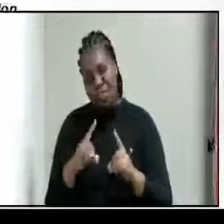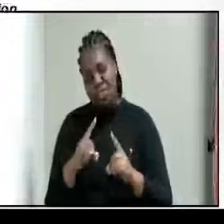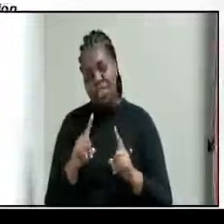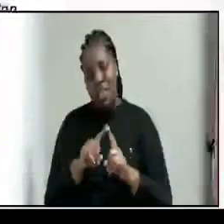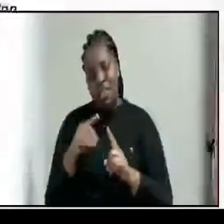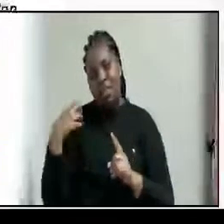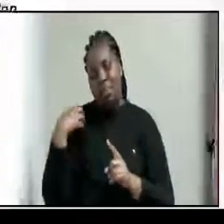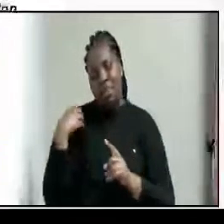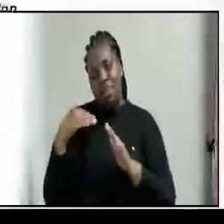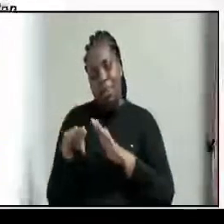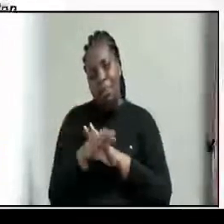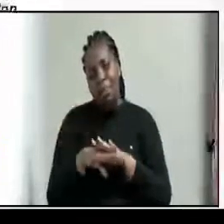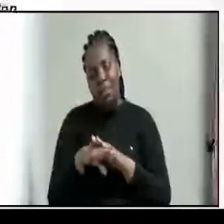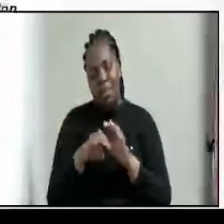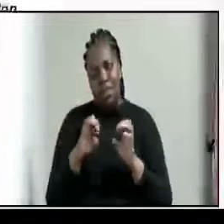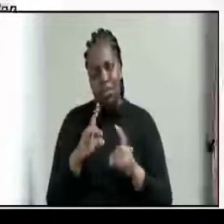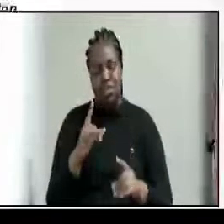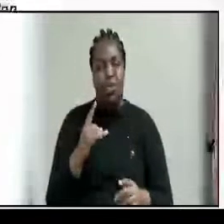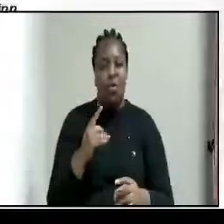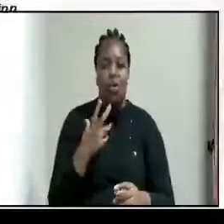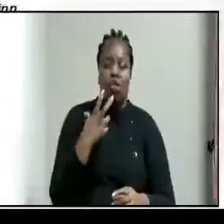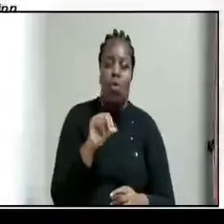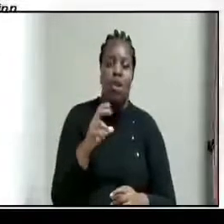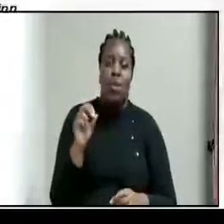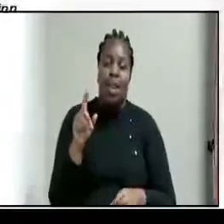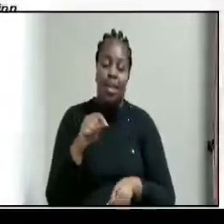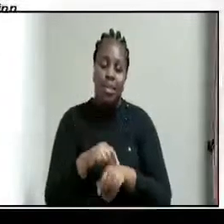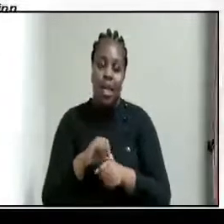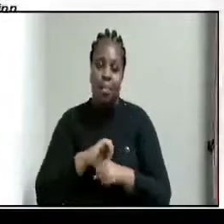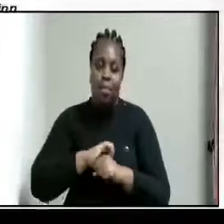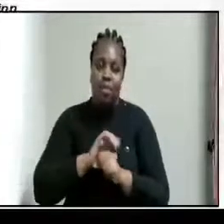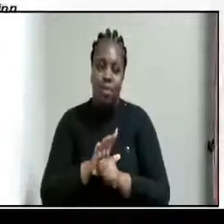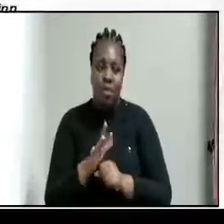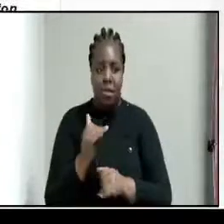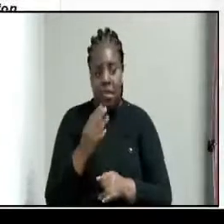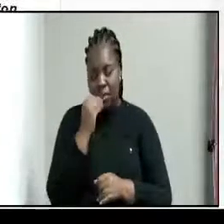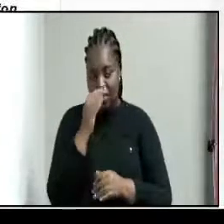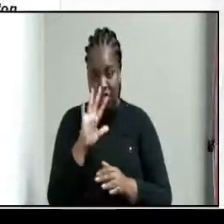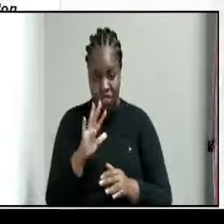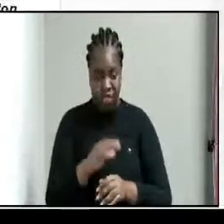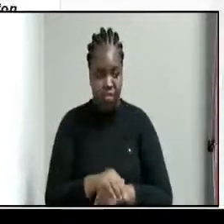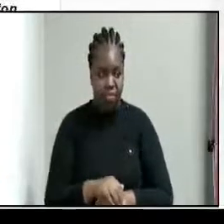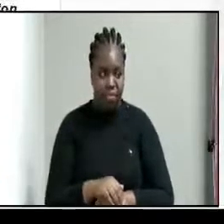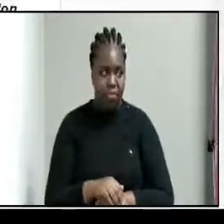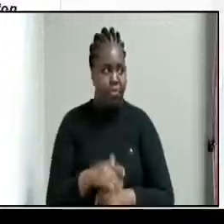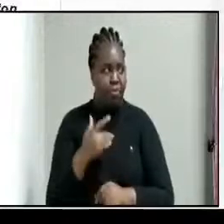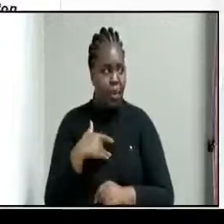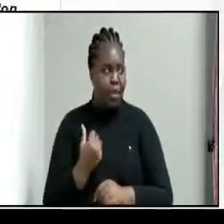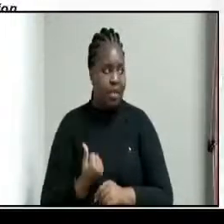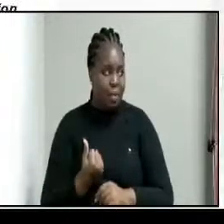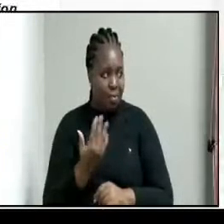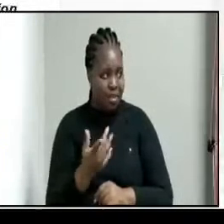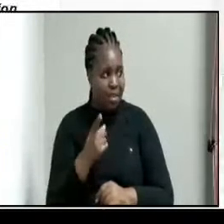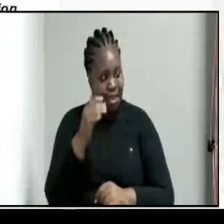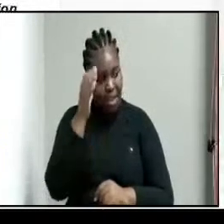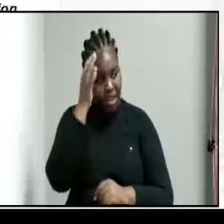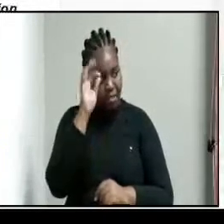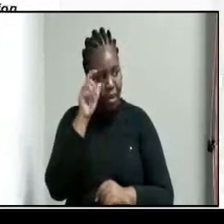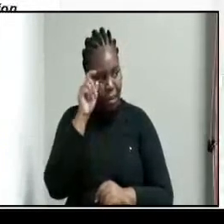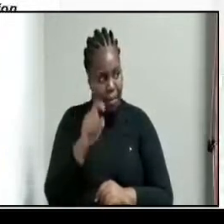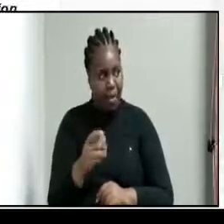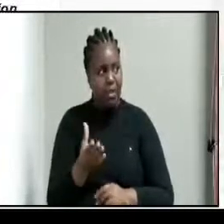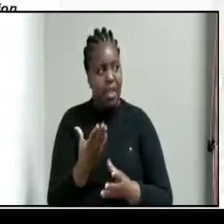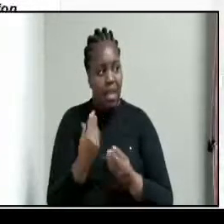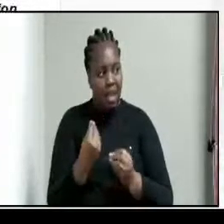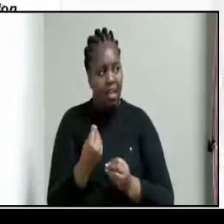of Basic Education in 2020 during COVID-19, the case that I just spoke about now. Our submission, therefore, is that the government must have a reasonable and